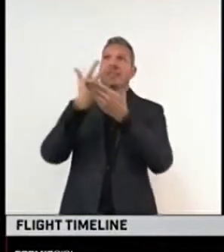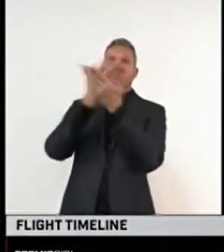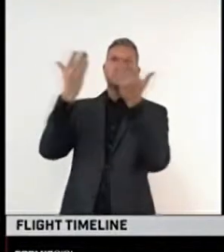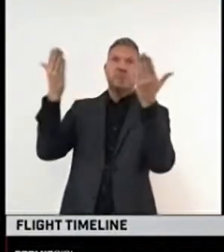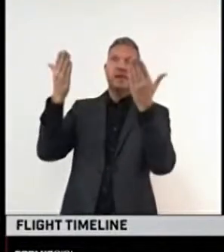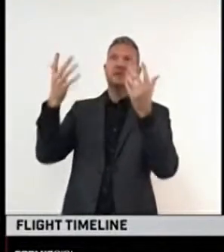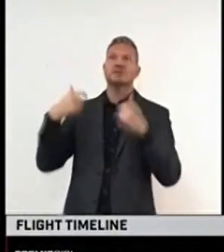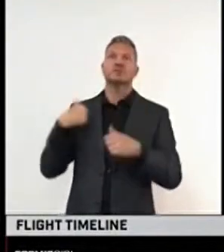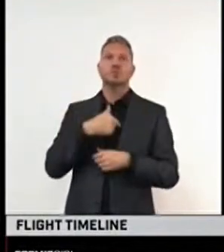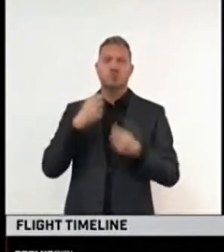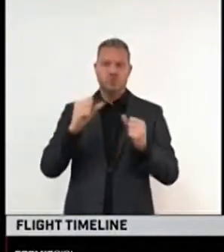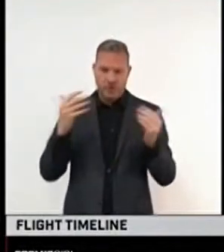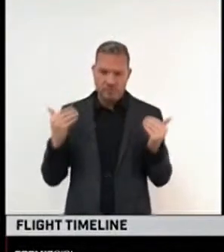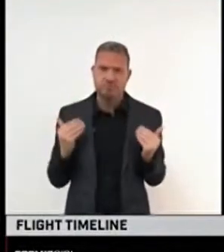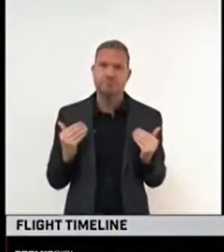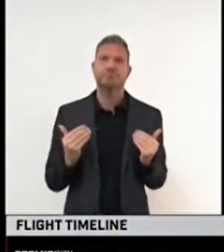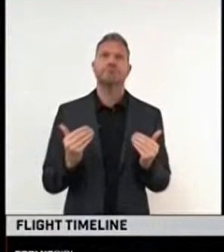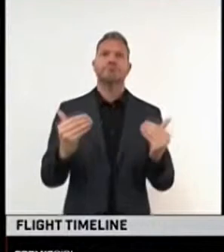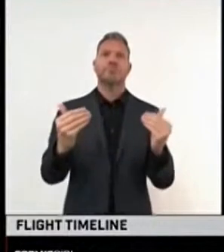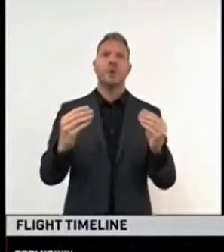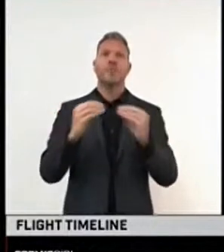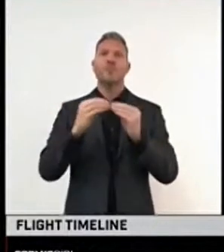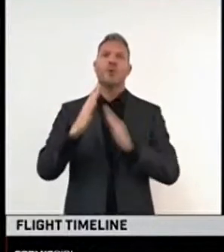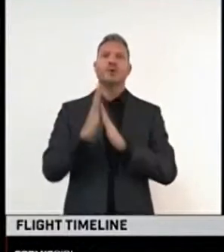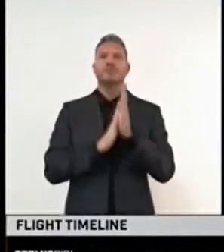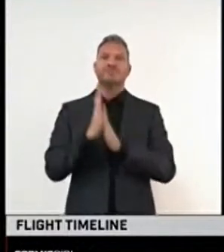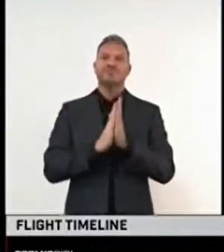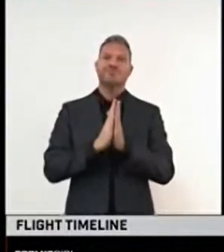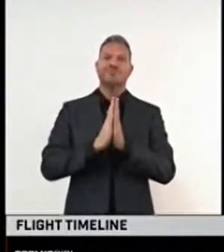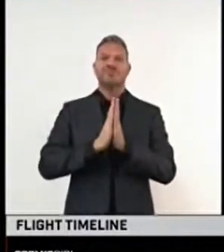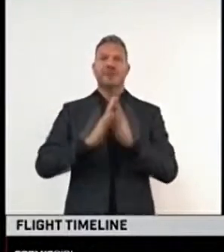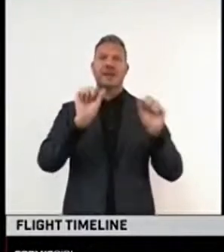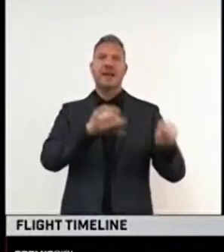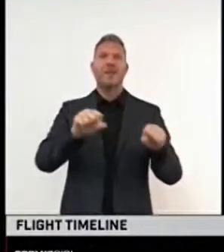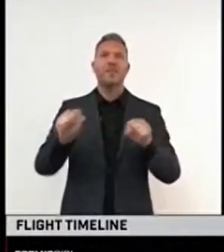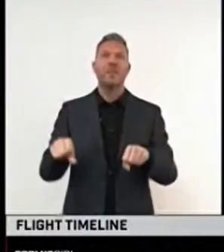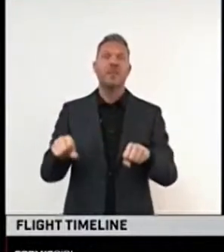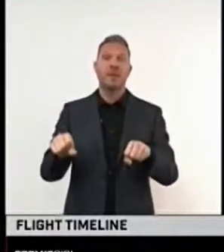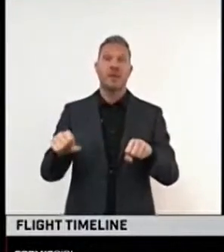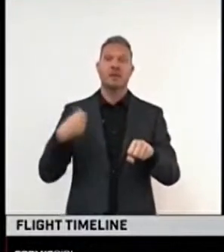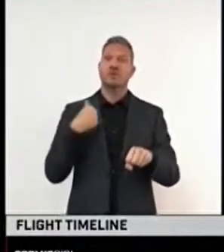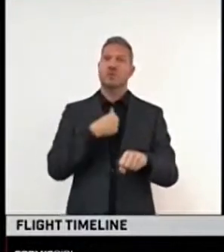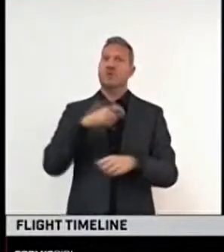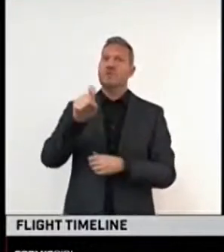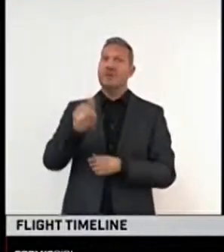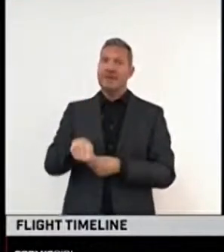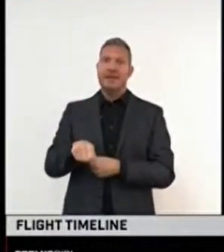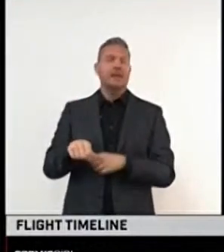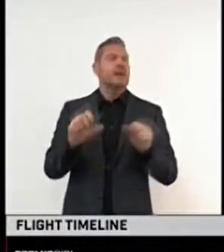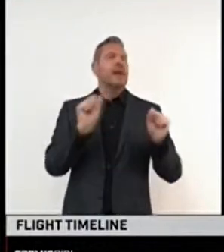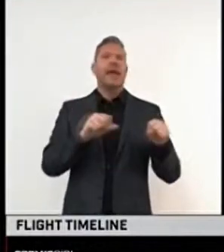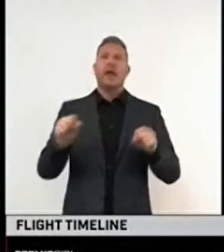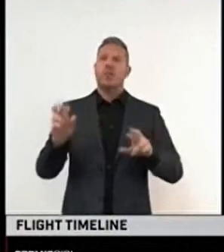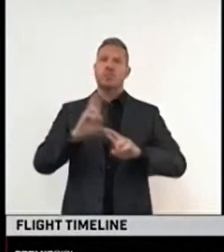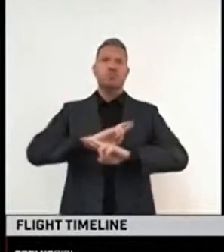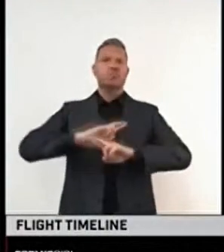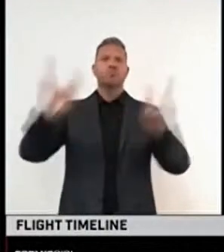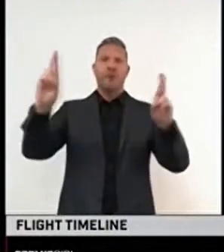technology forward, have a more resilient capability, so when we need it, it's there for us to deliver the capabilities